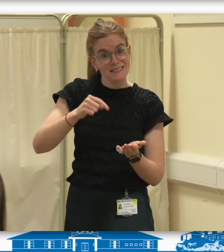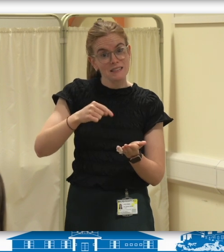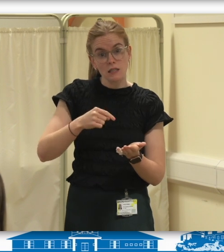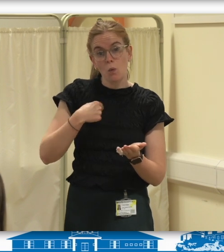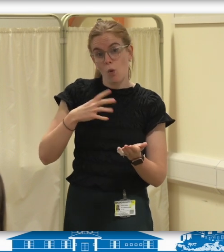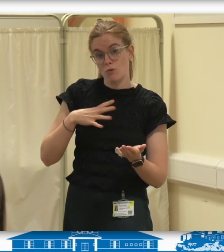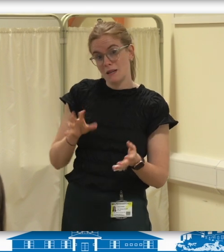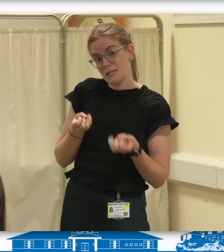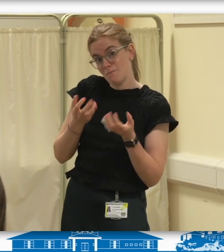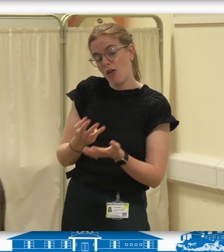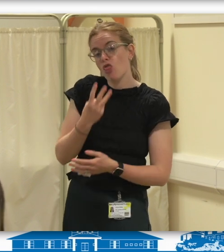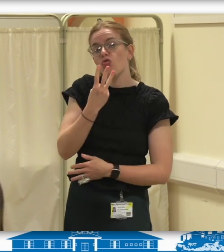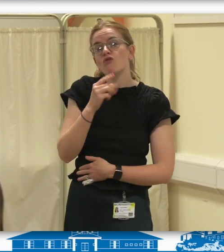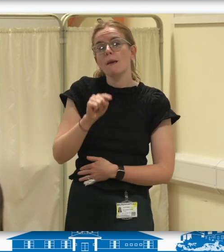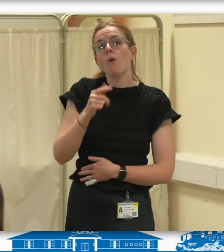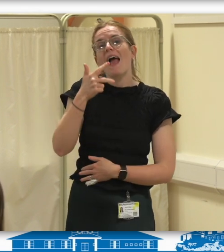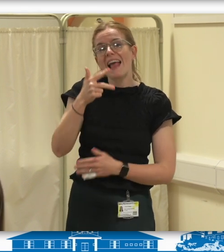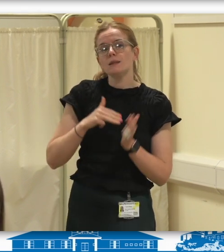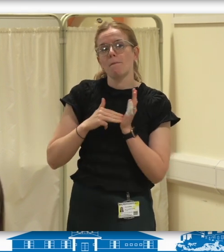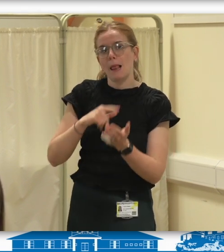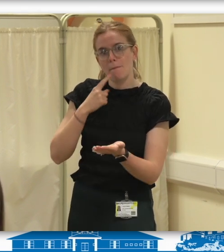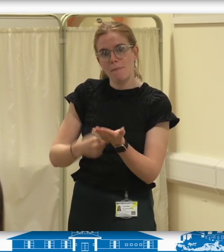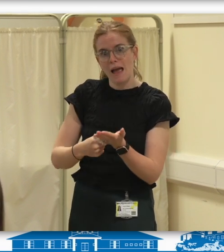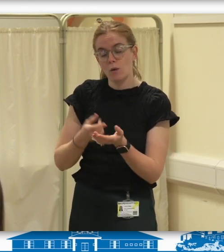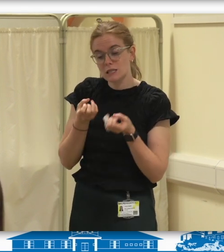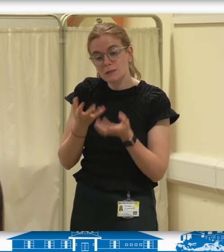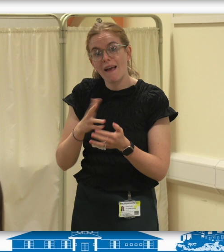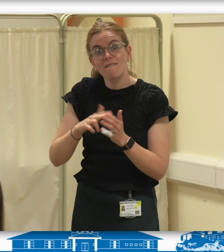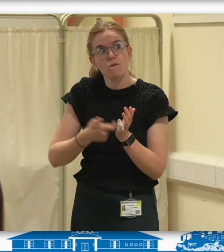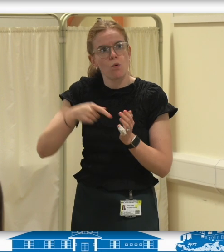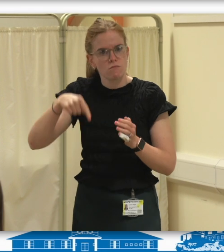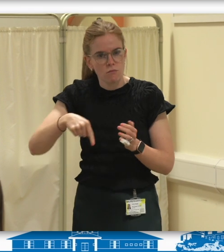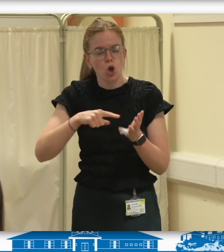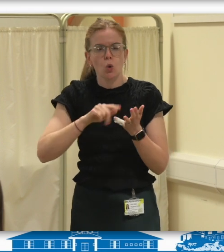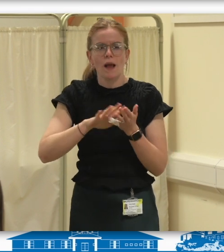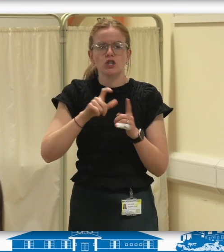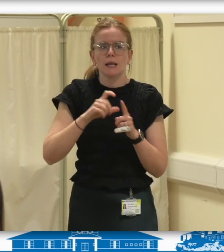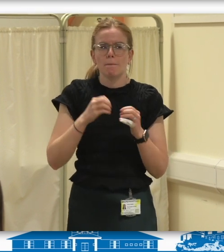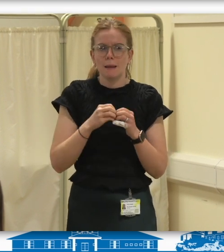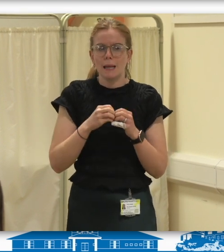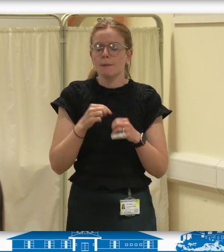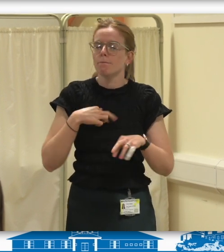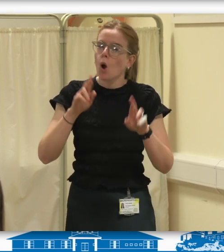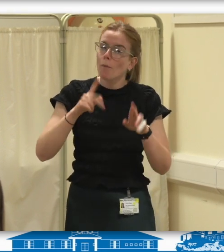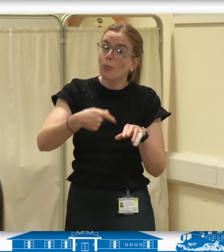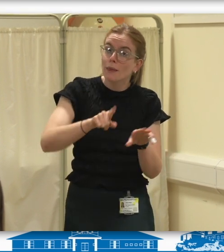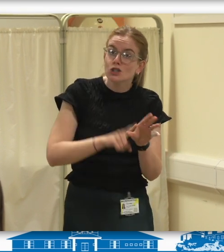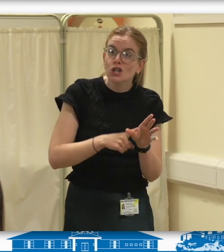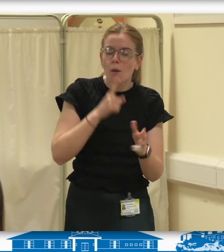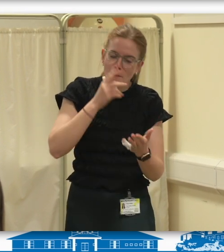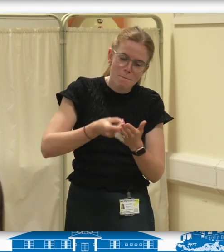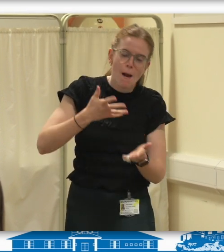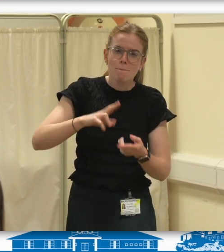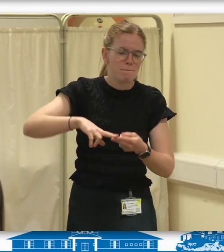spent £3.8 million on good things for UHDB. And I'm hoping this year we'll be able to do even